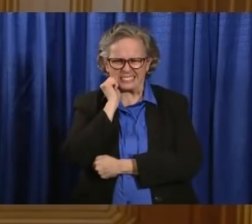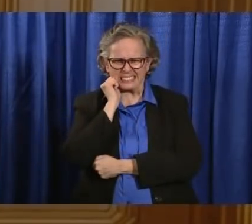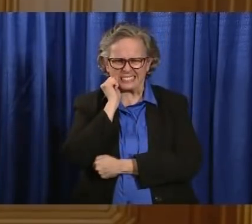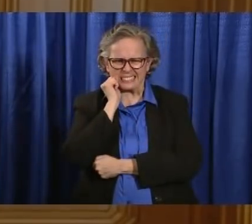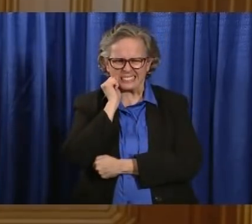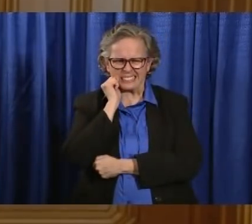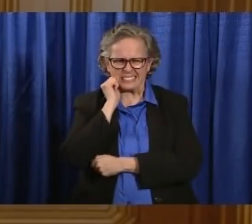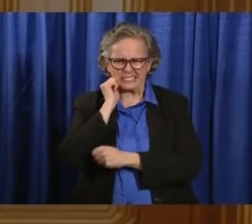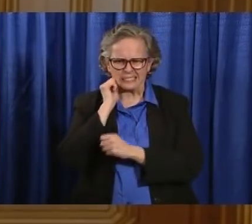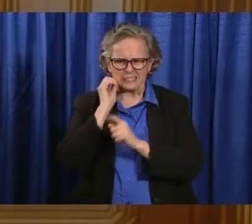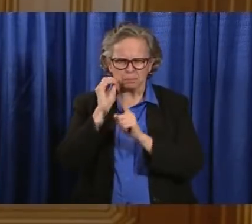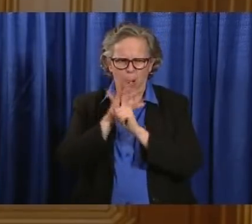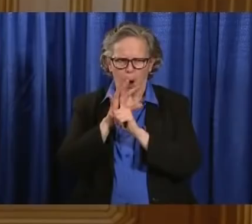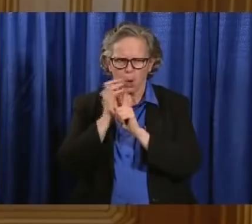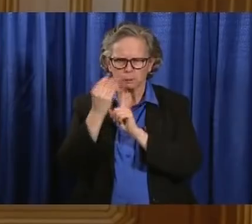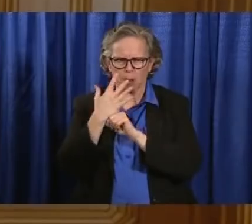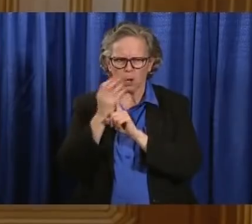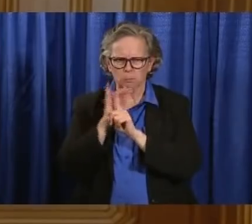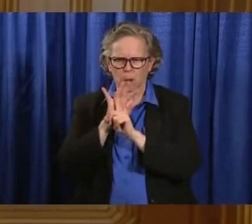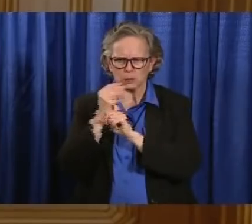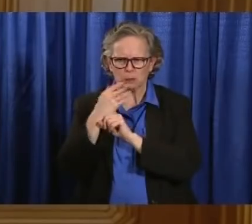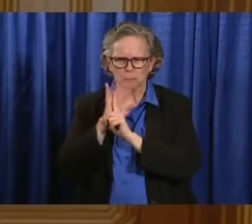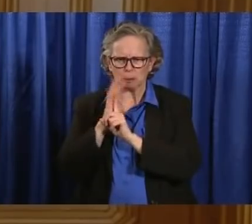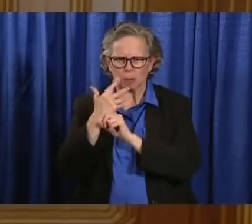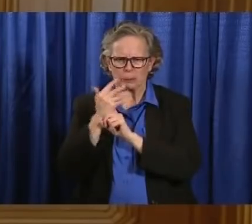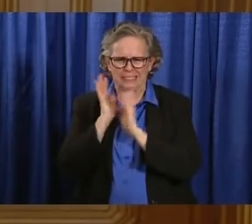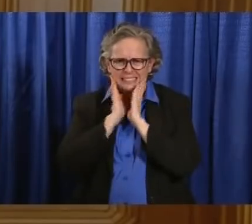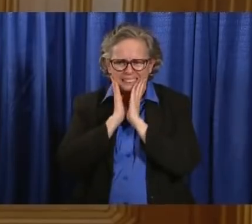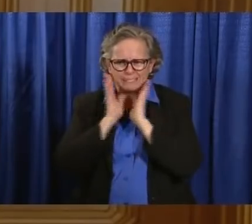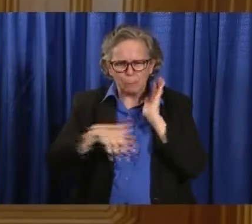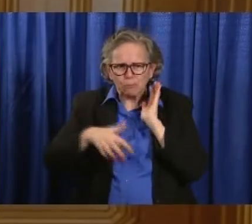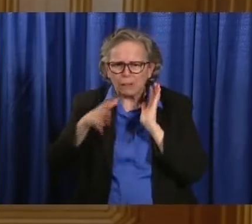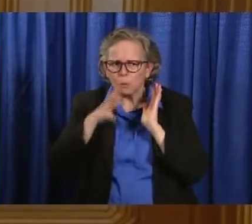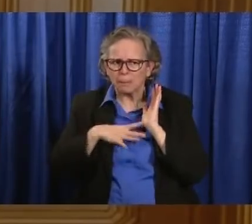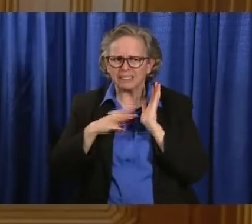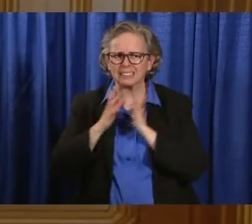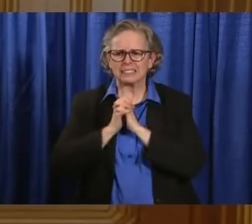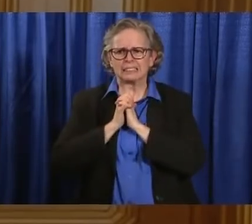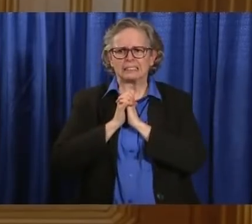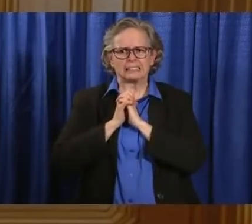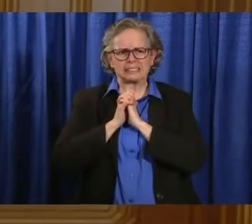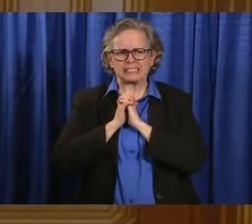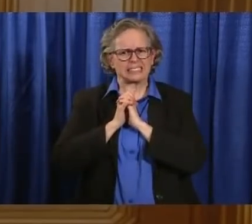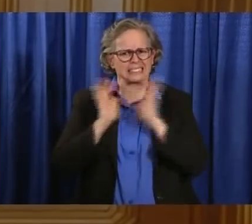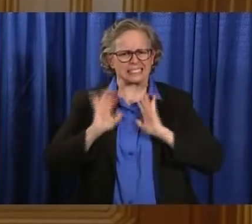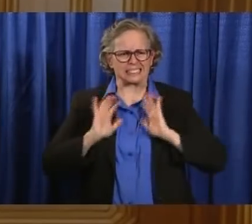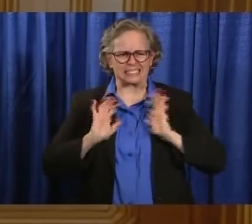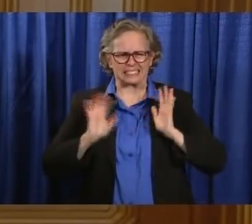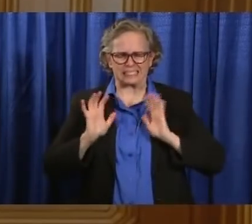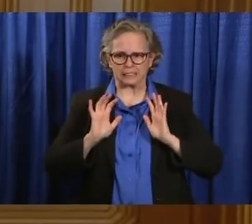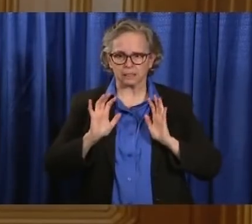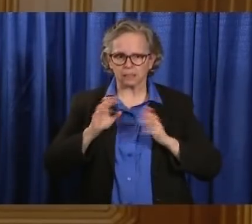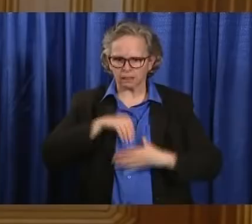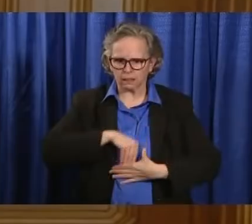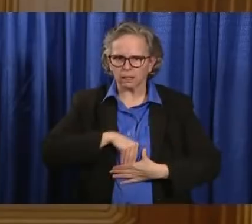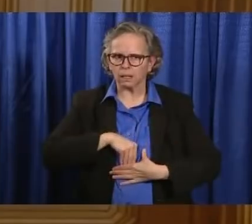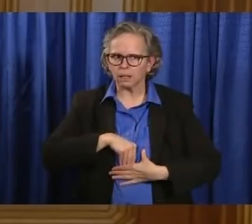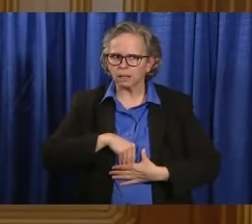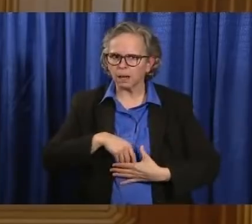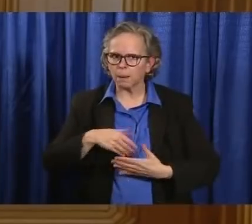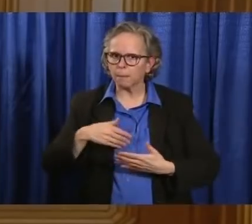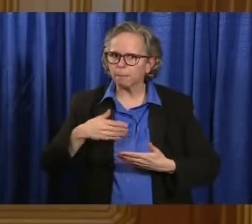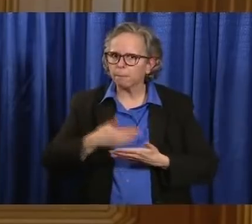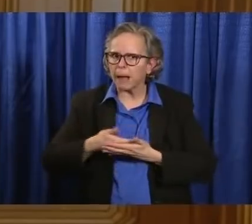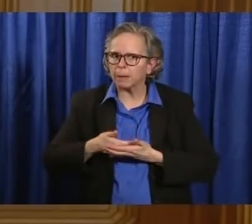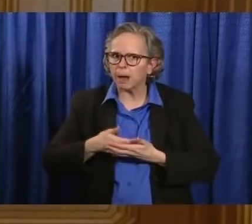other people. So I have a concern about the unborn child. I have a concern. We